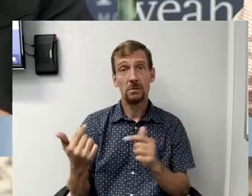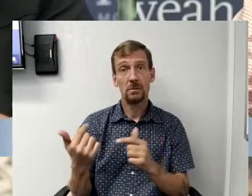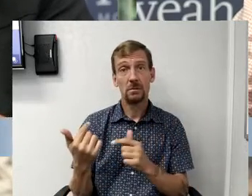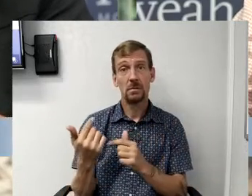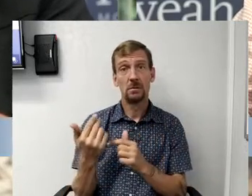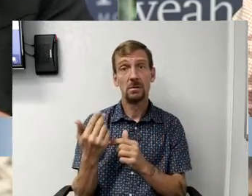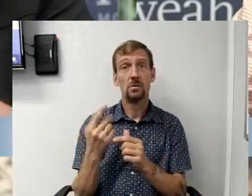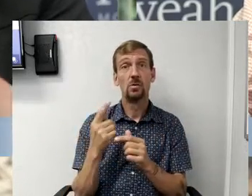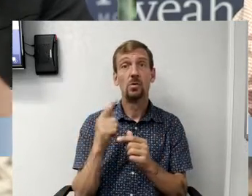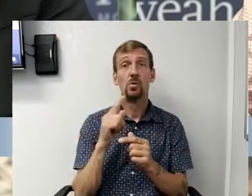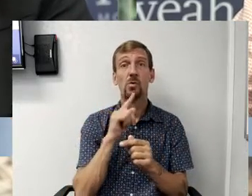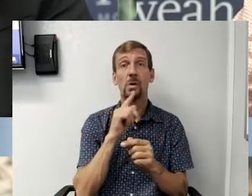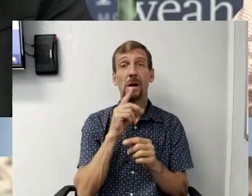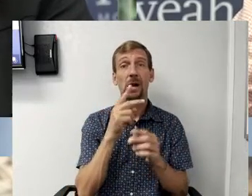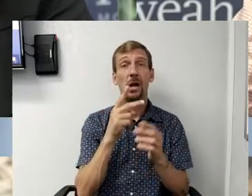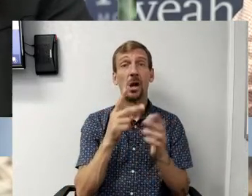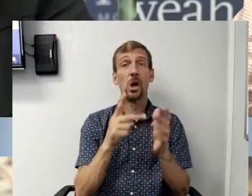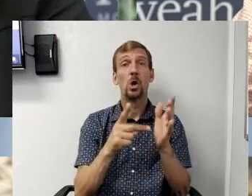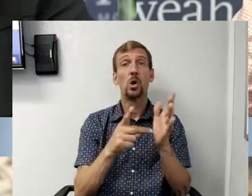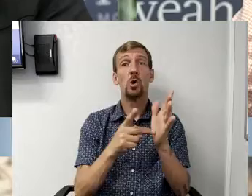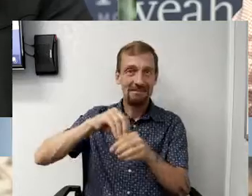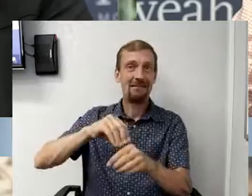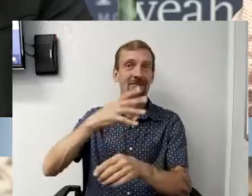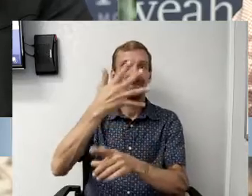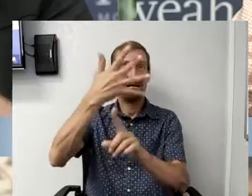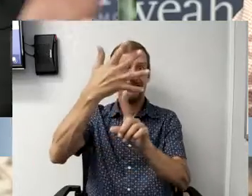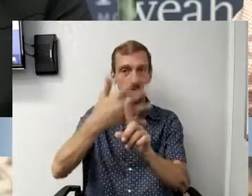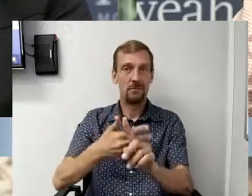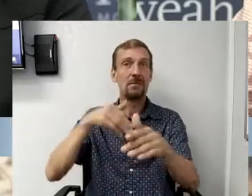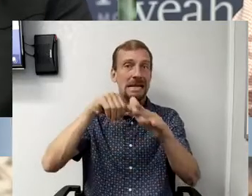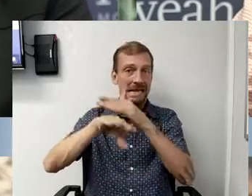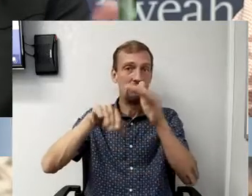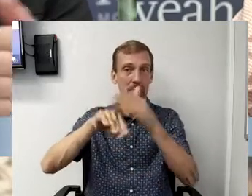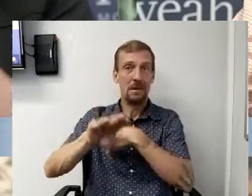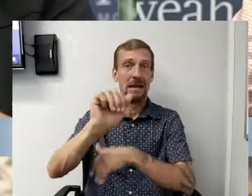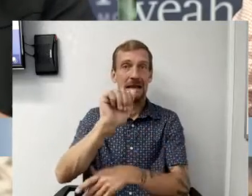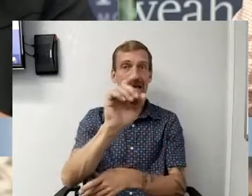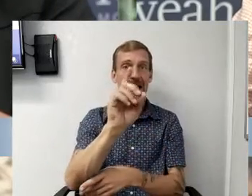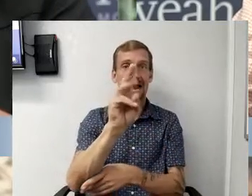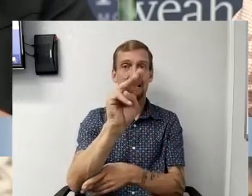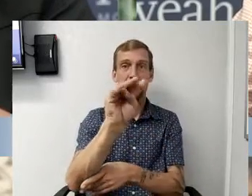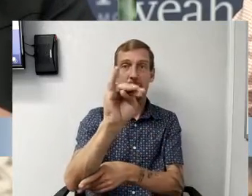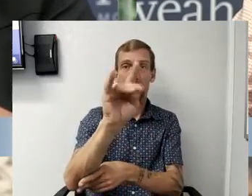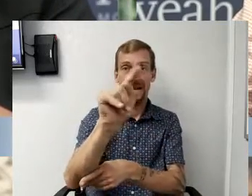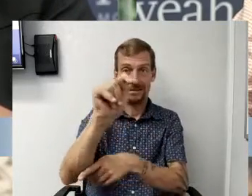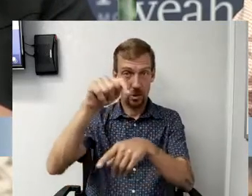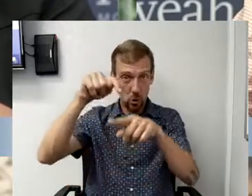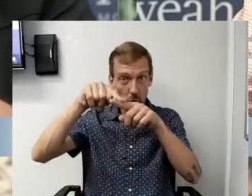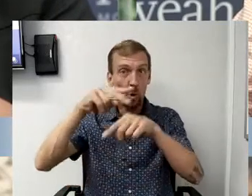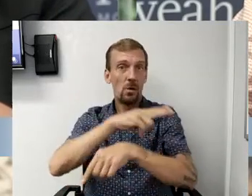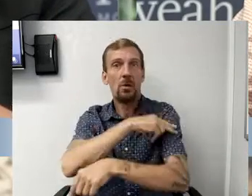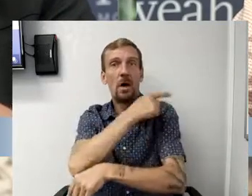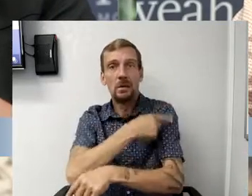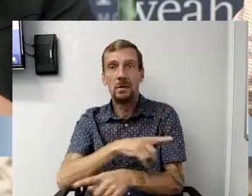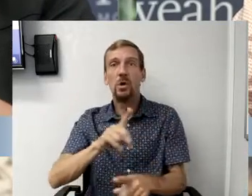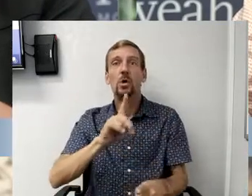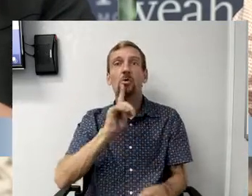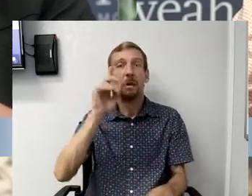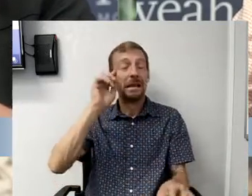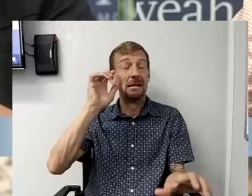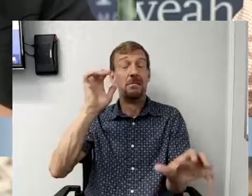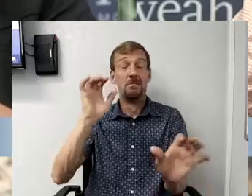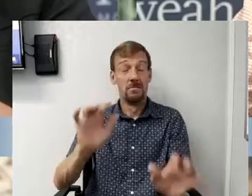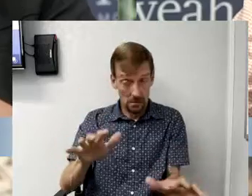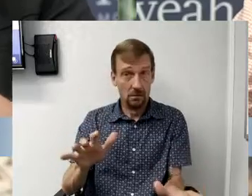many admissions in 5 months compared to 6 months. So it does devastate people